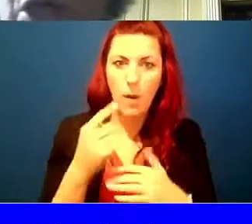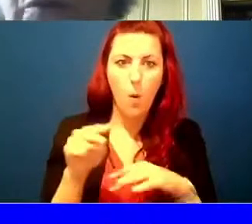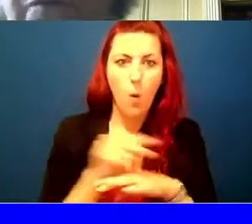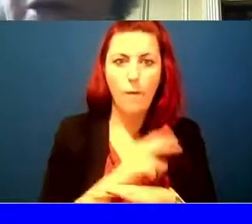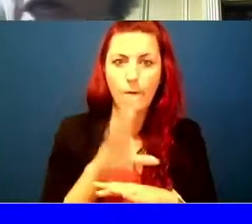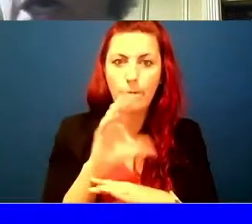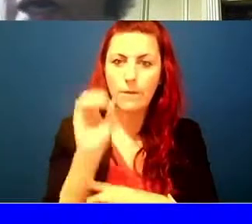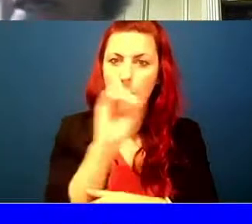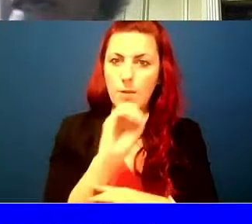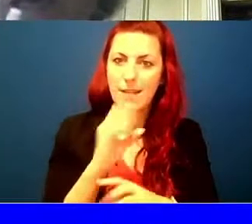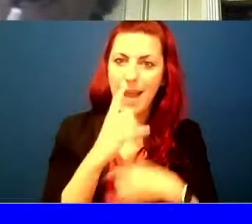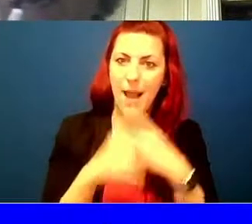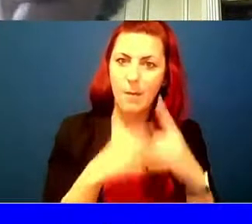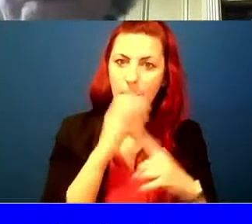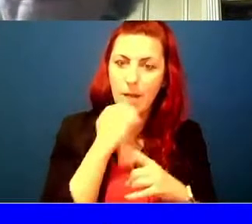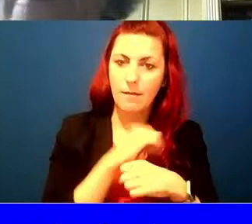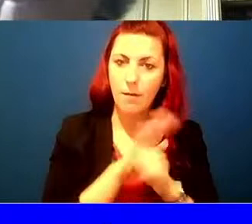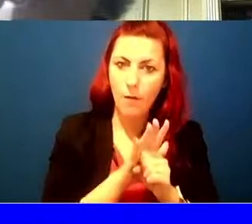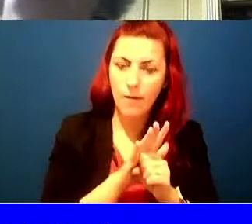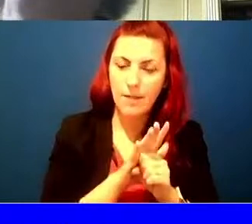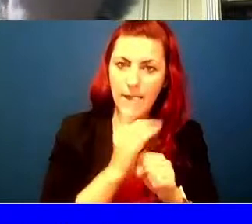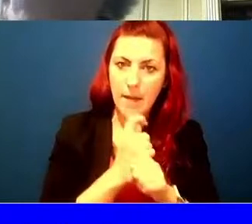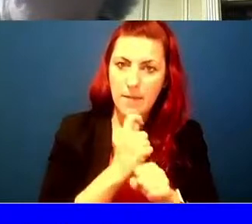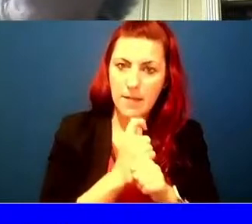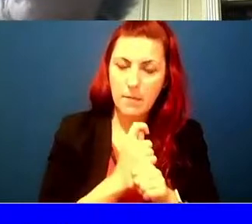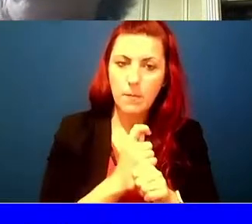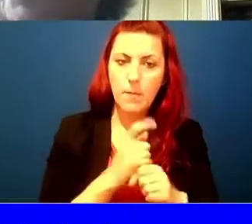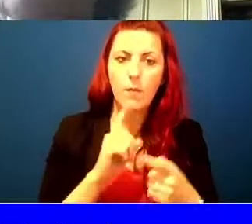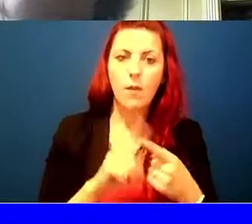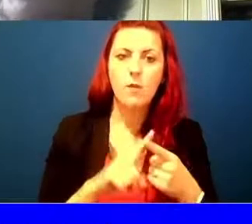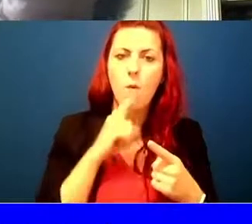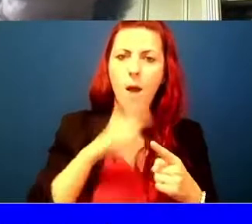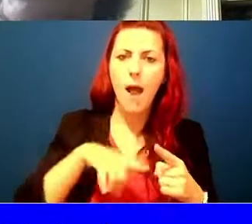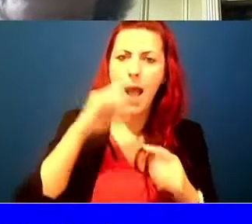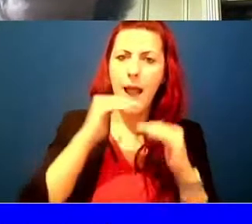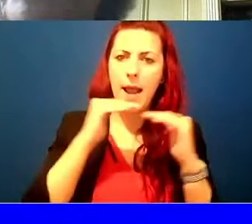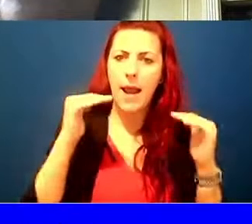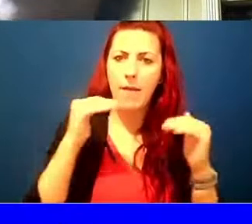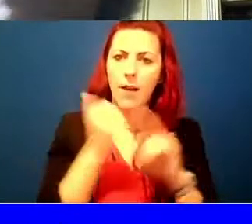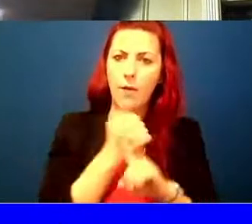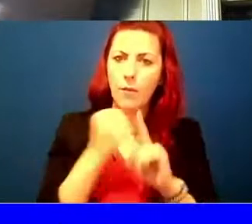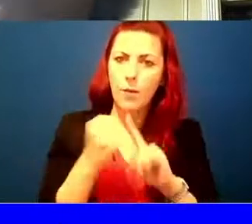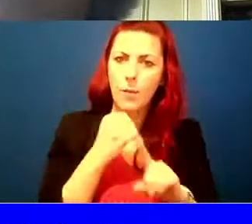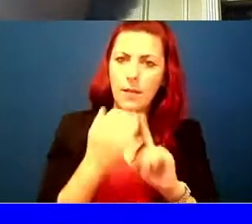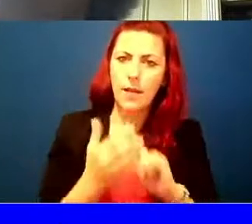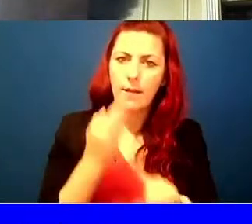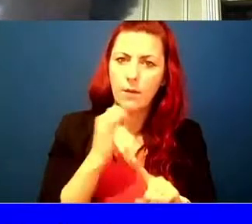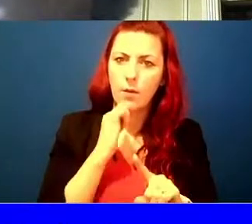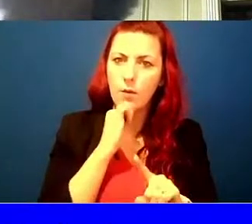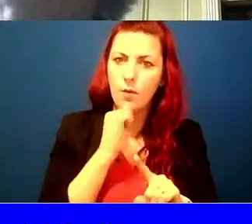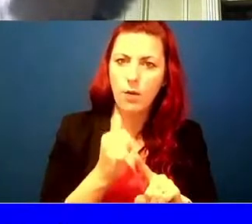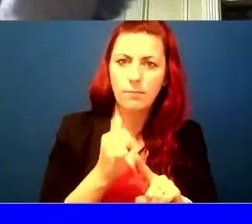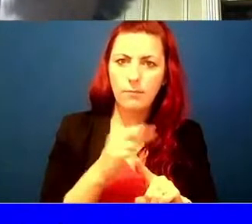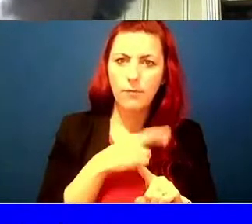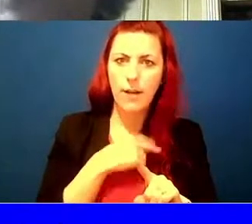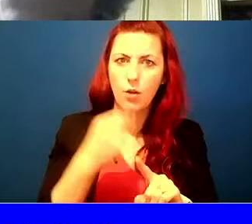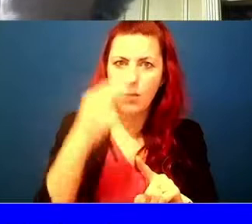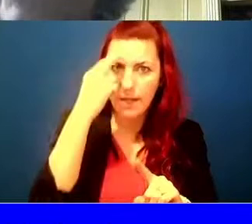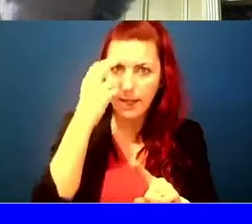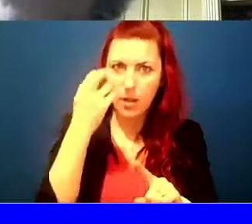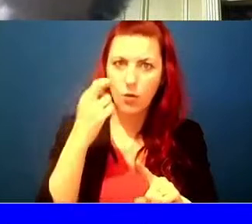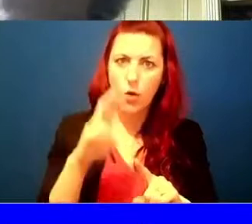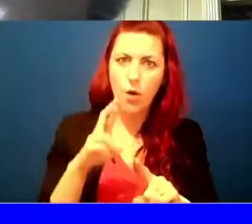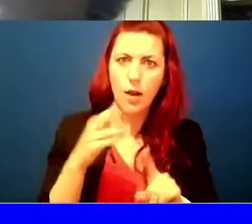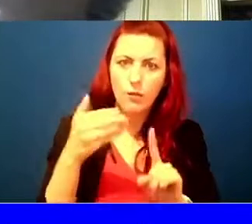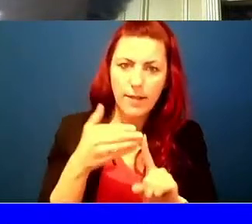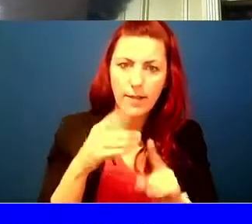categories. So very high levels of abuse that we're not really understanding or addressing. So if I